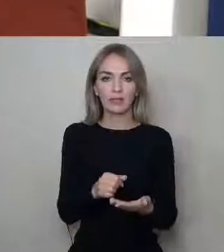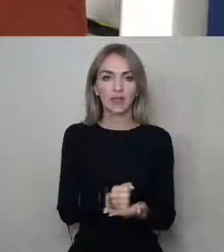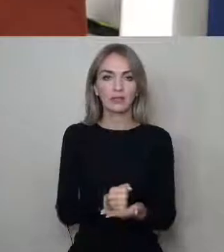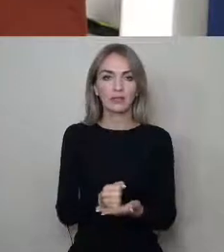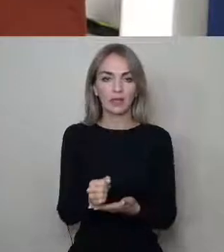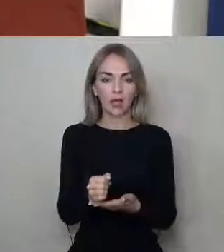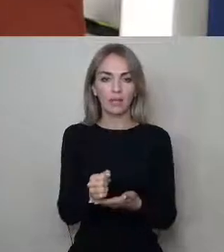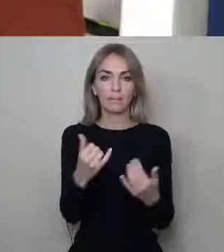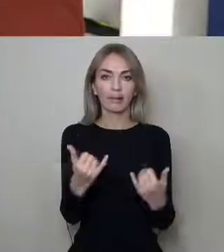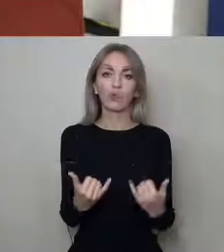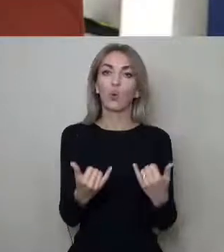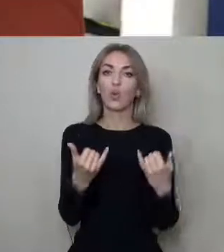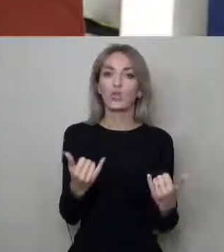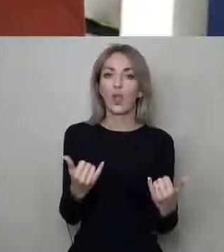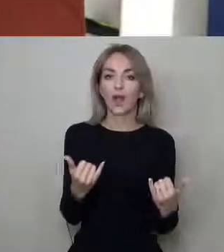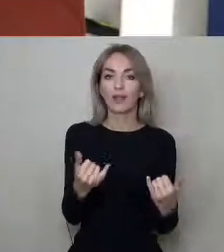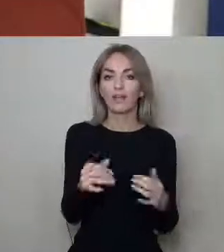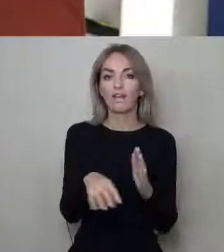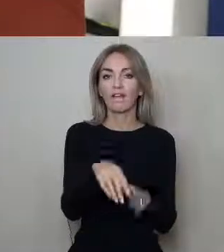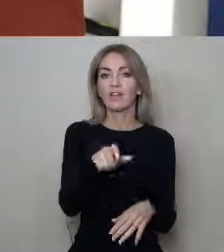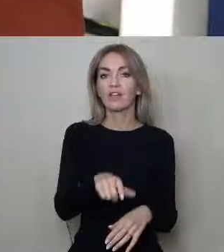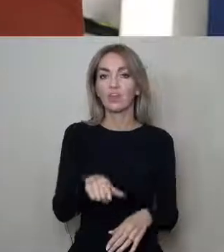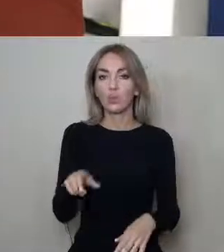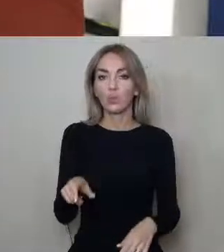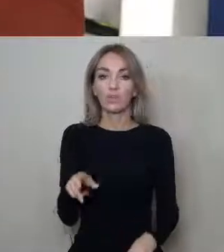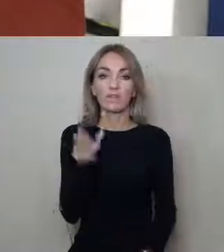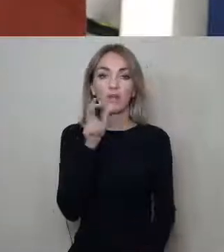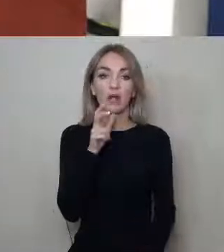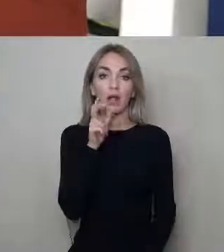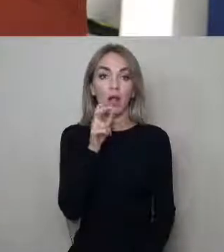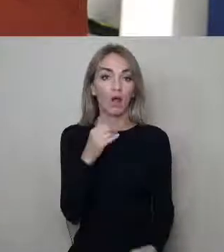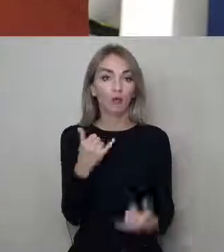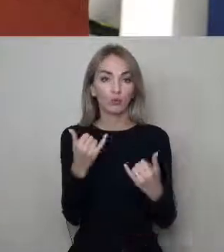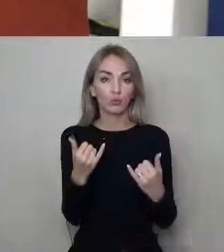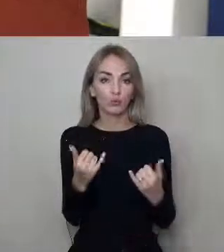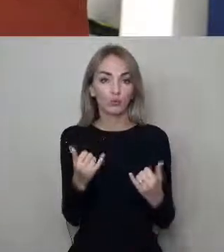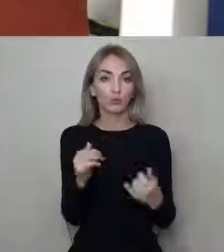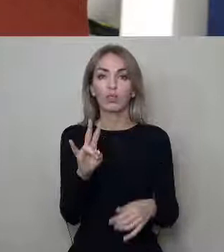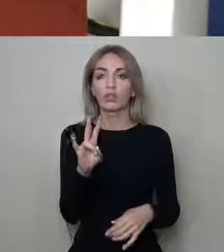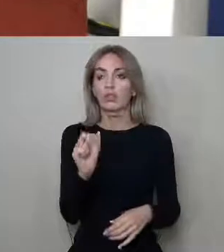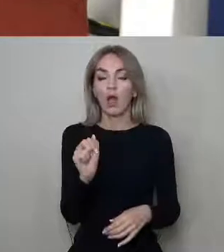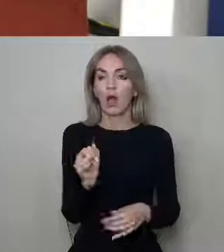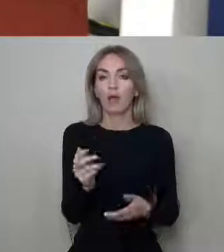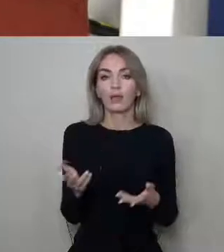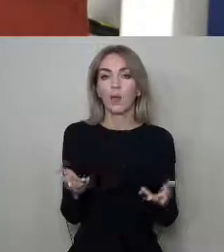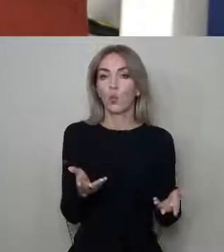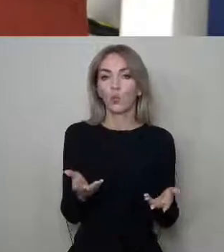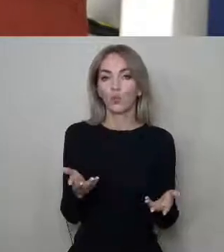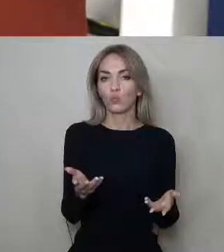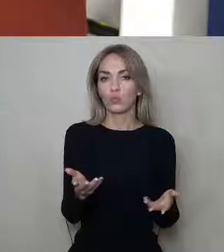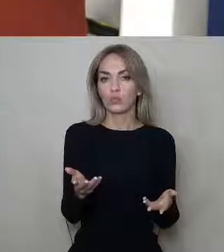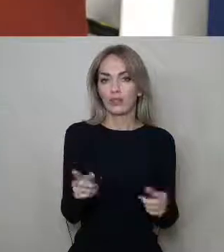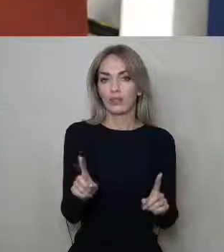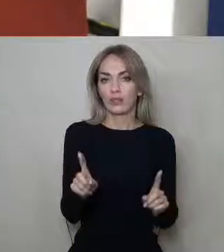then? So the candidate is treating voters with coffee at